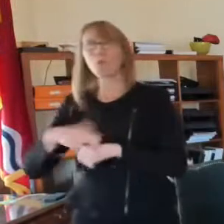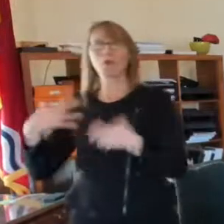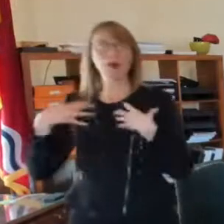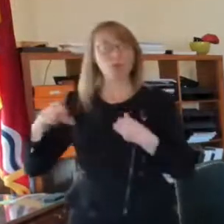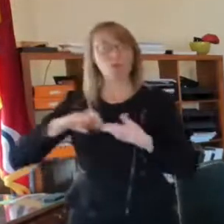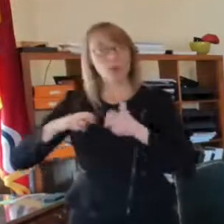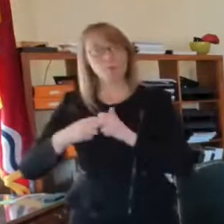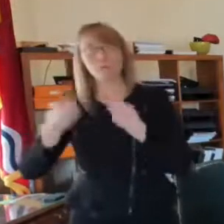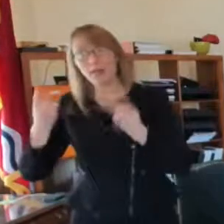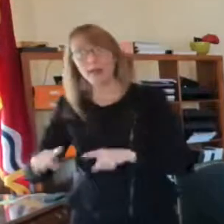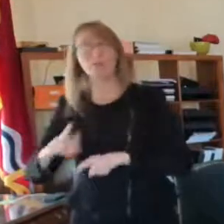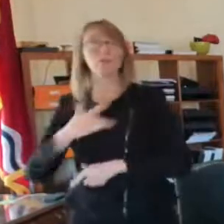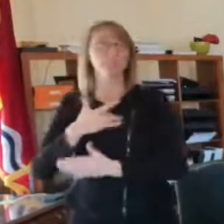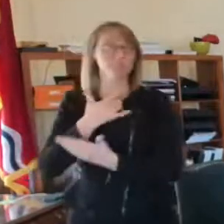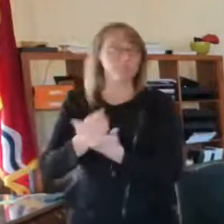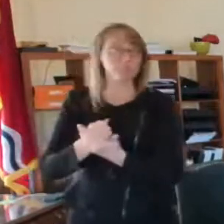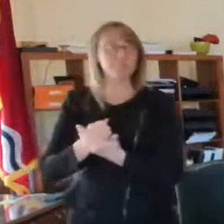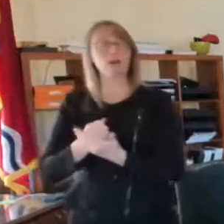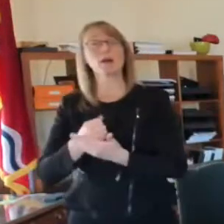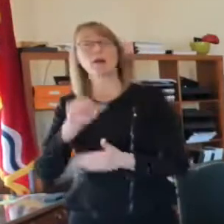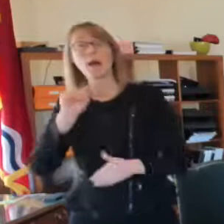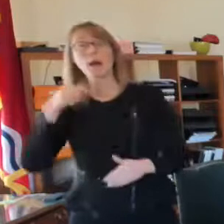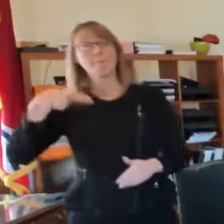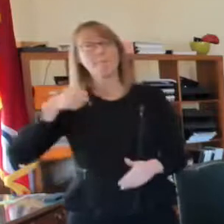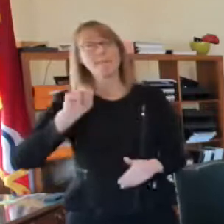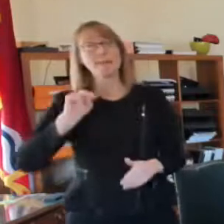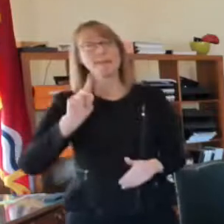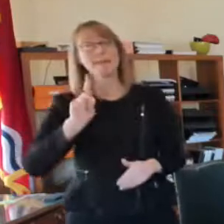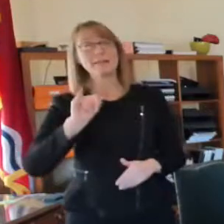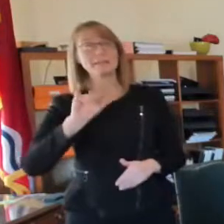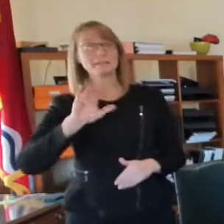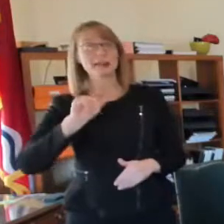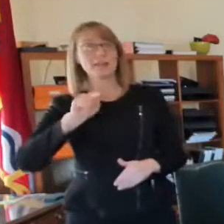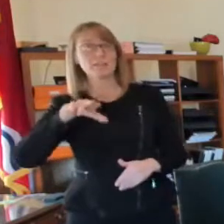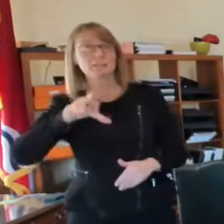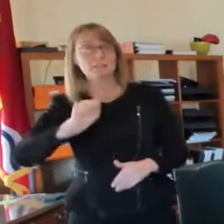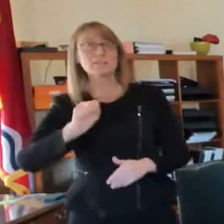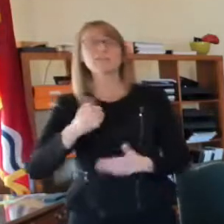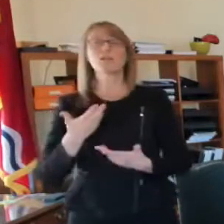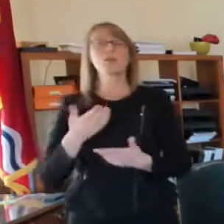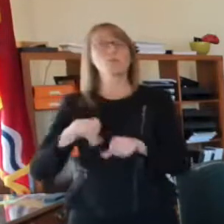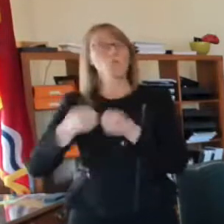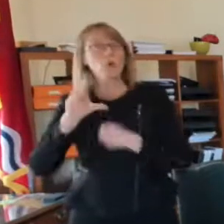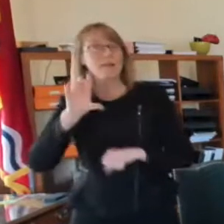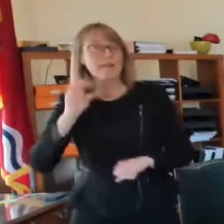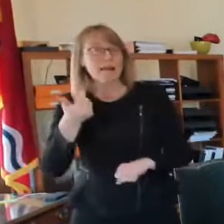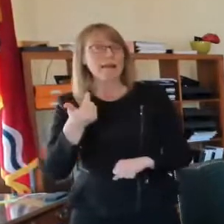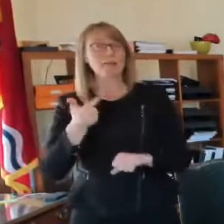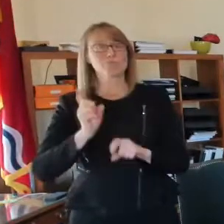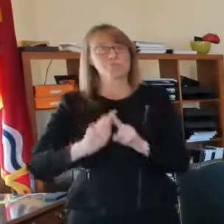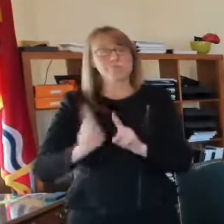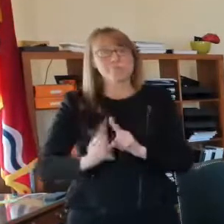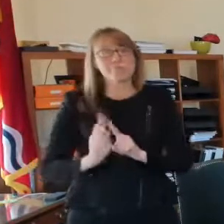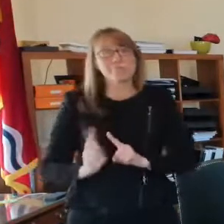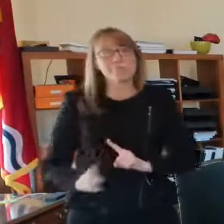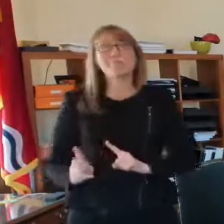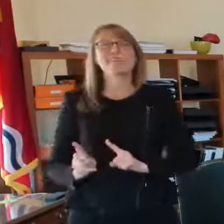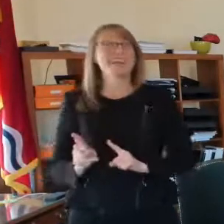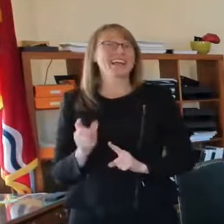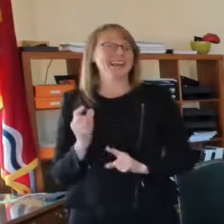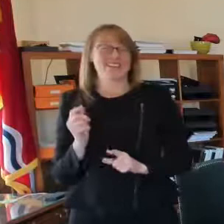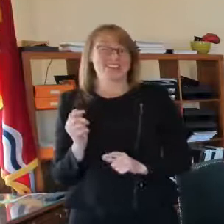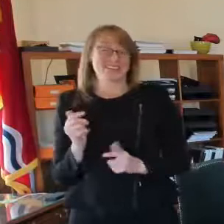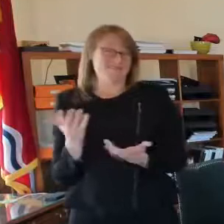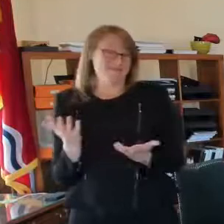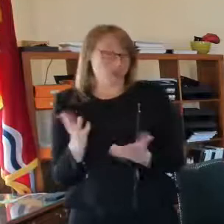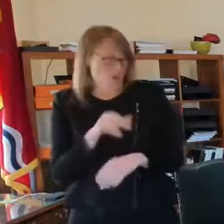appendicitis, broken legs, whatever, all the things that send people to the emergency room on any day,